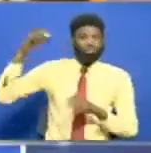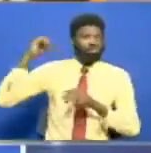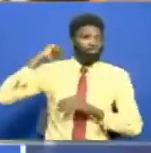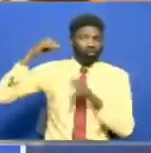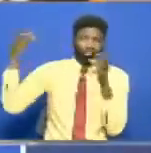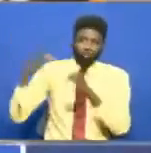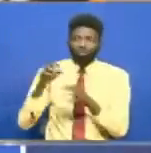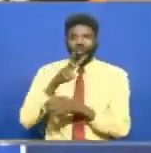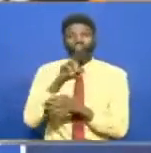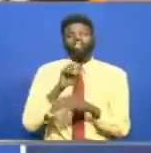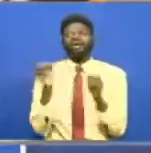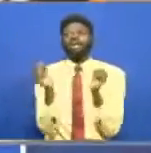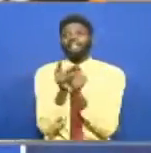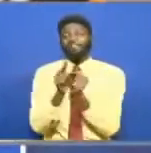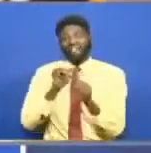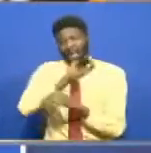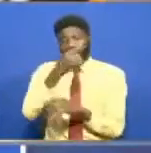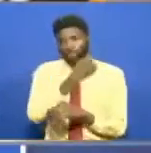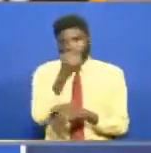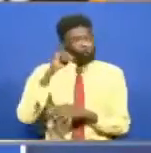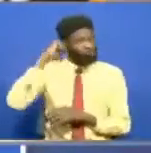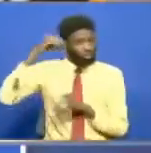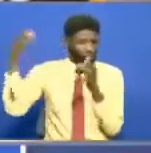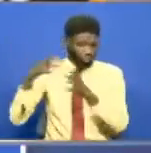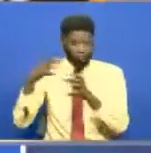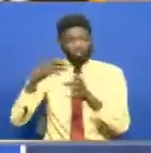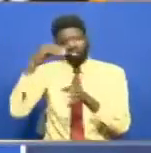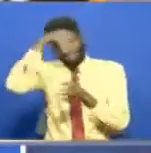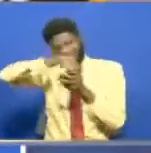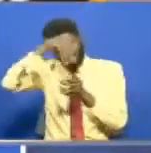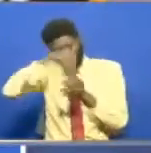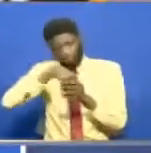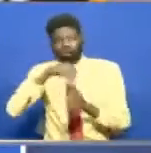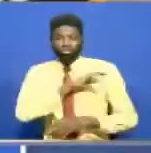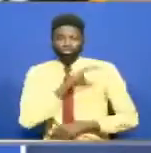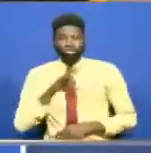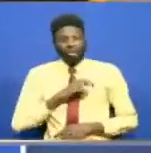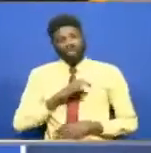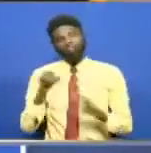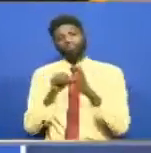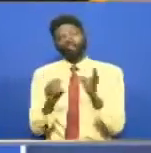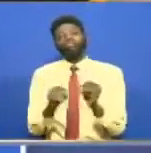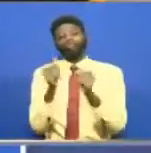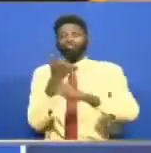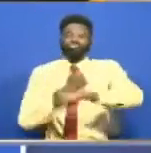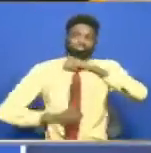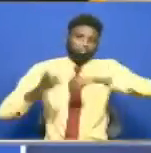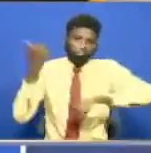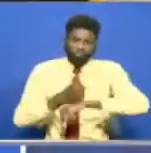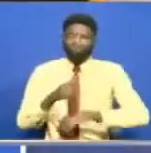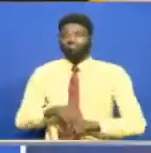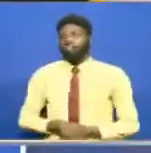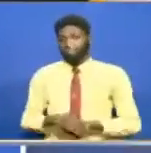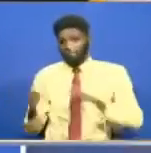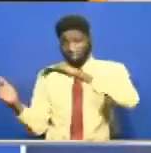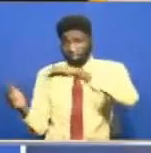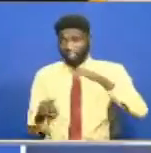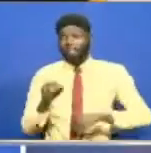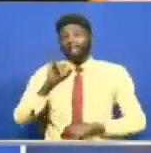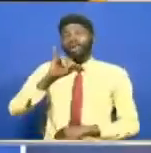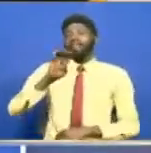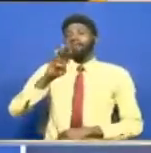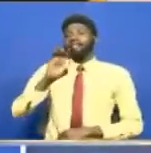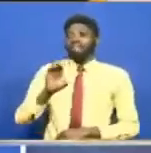political party to establish internal disputes resolution committee; the Independent Electoral and Boundaries Commission